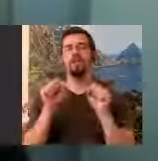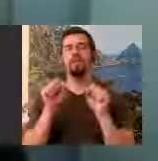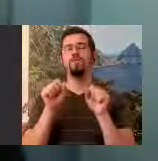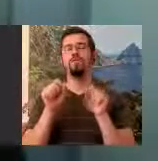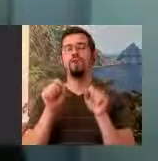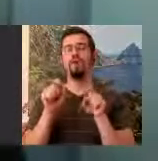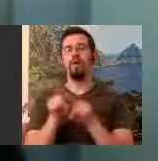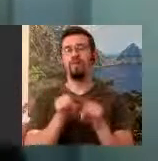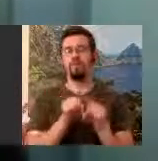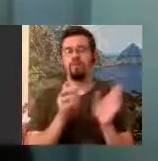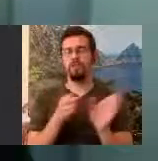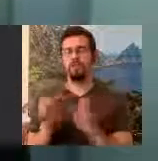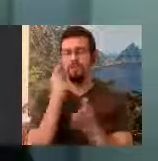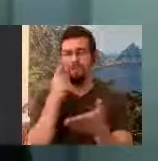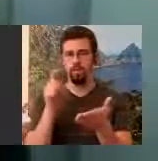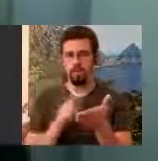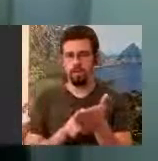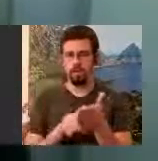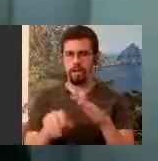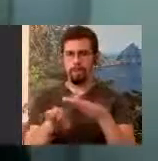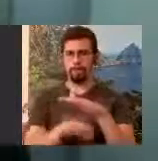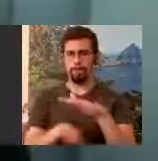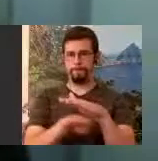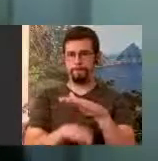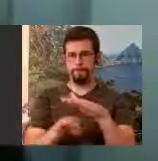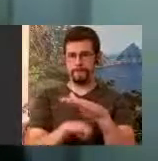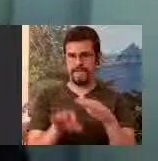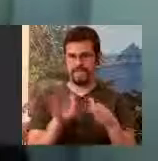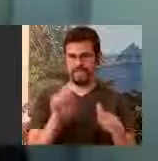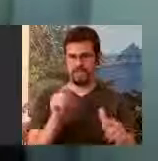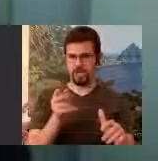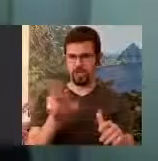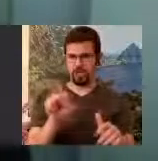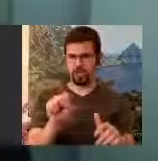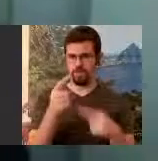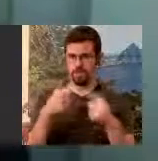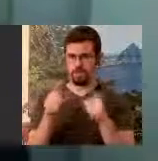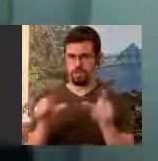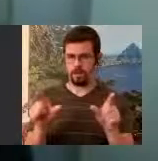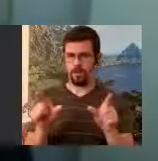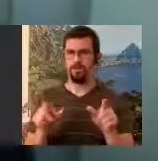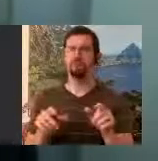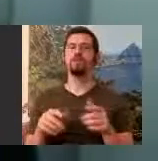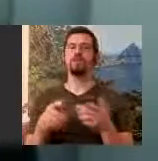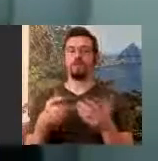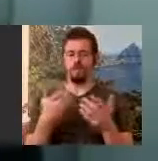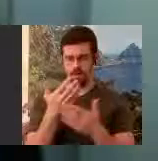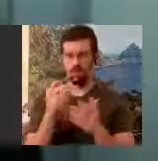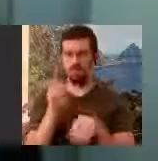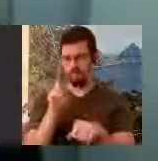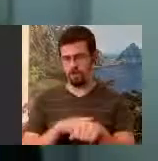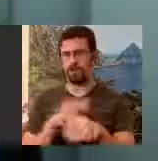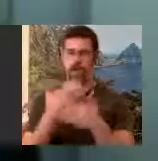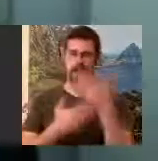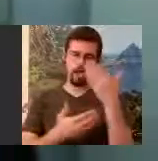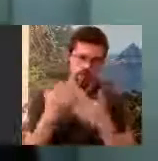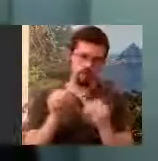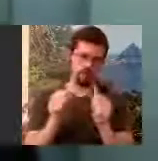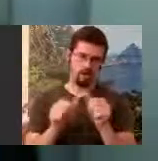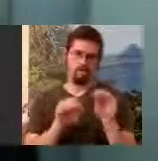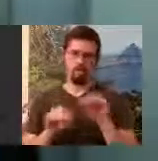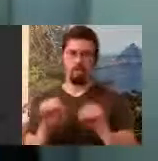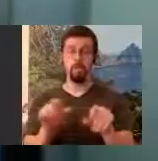recognizing the basic features of sign language, which are, of course, the hand configuration, the movements, and so on,